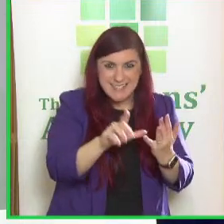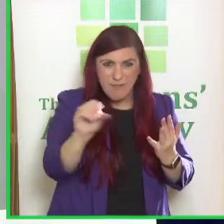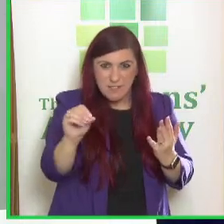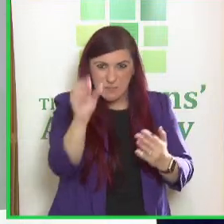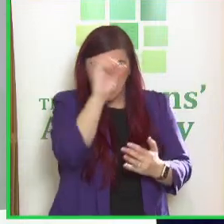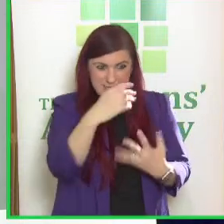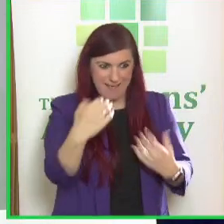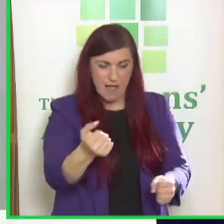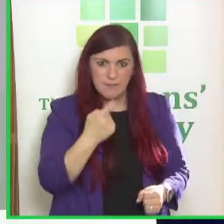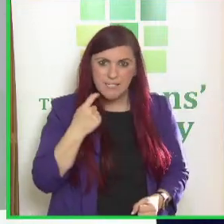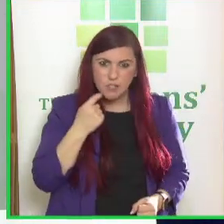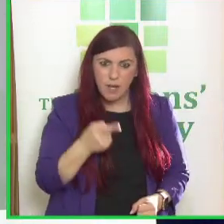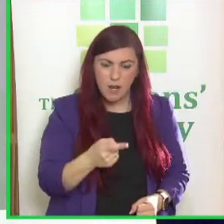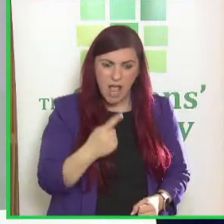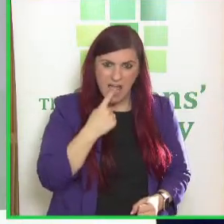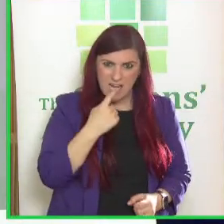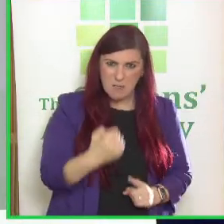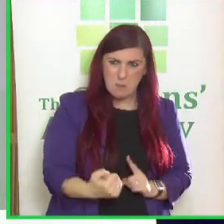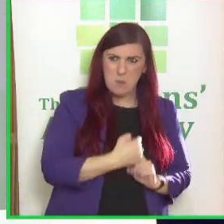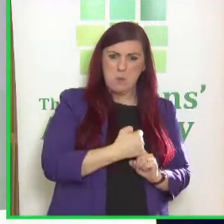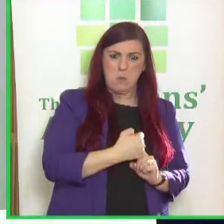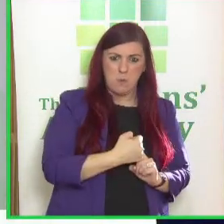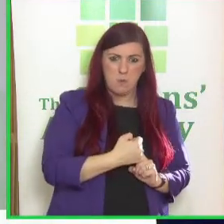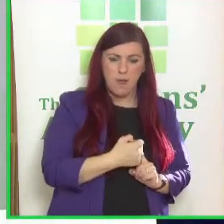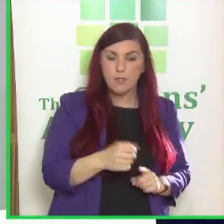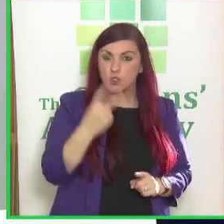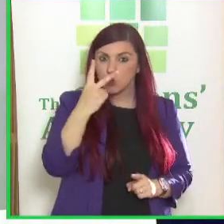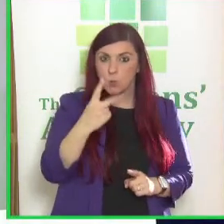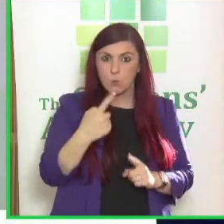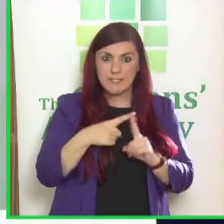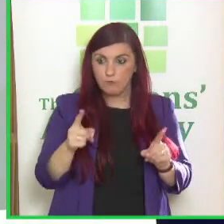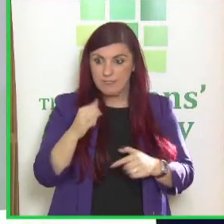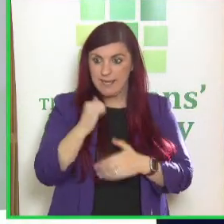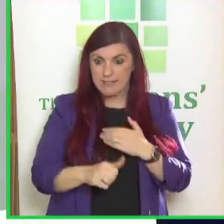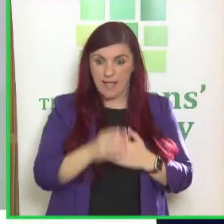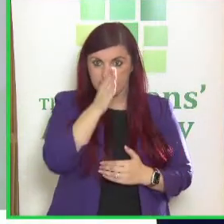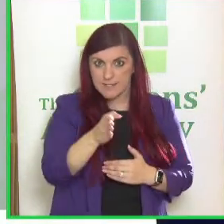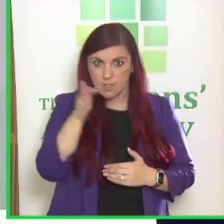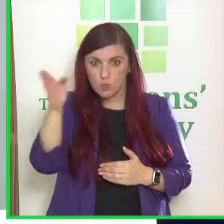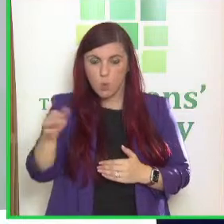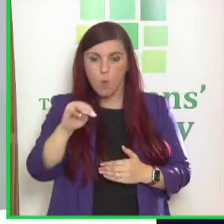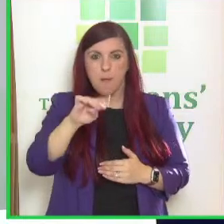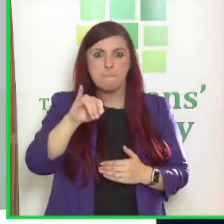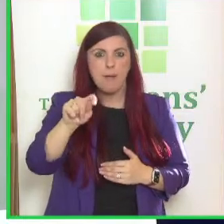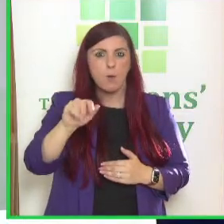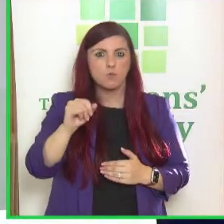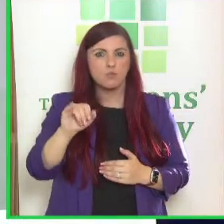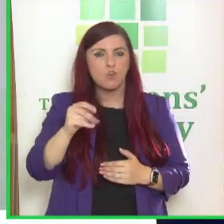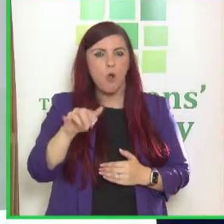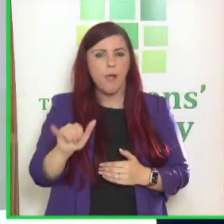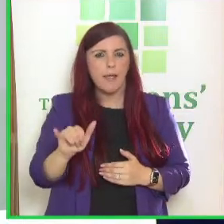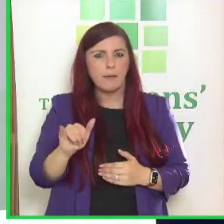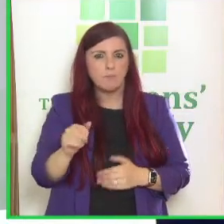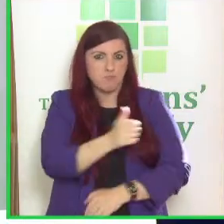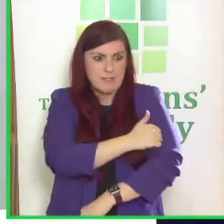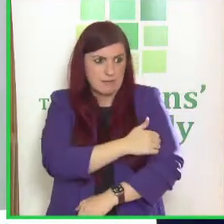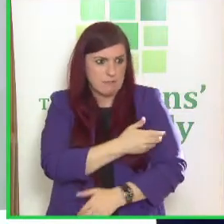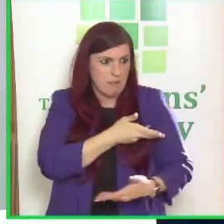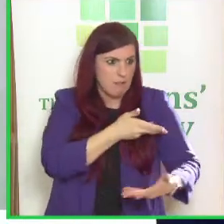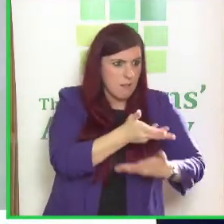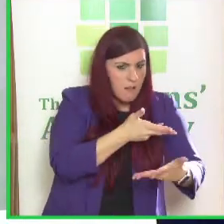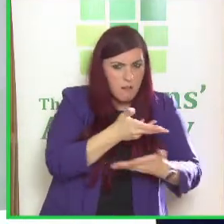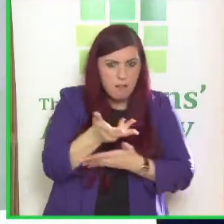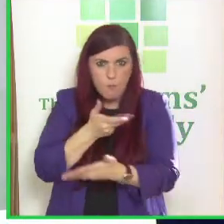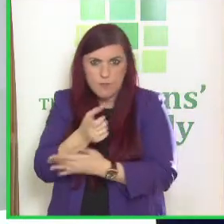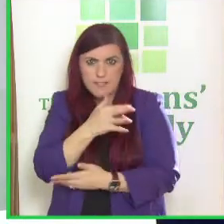really stark figure. I spent 2 separate days in Mountjoy Prison talking with the teams and the staff in there, and they don't have